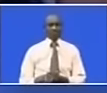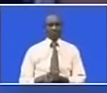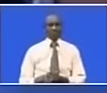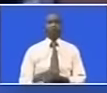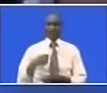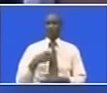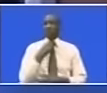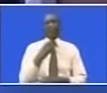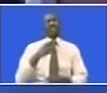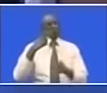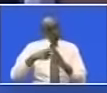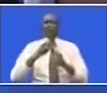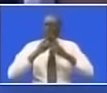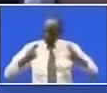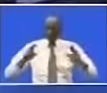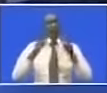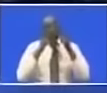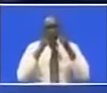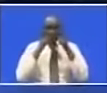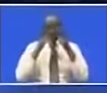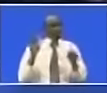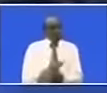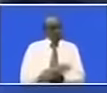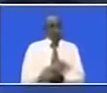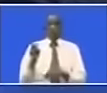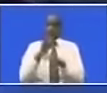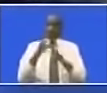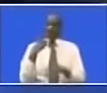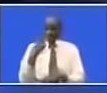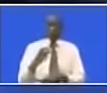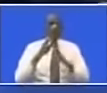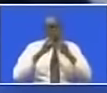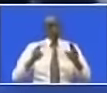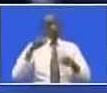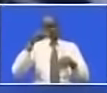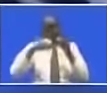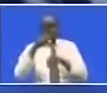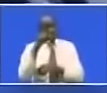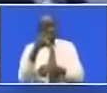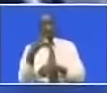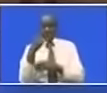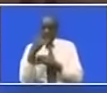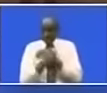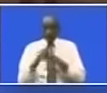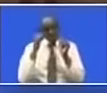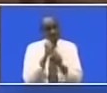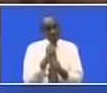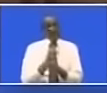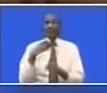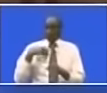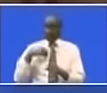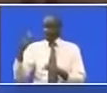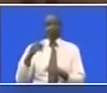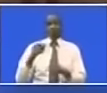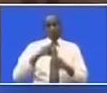I want total peace in Ivory Coast. Observers say a peaceful election for Ivory Coast would reassure the investors